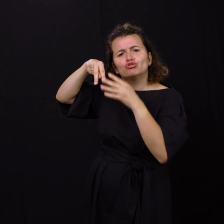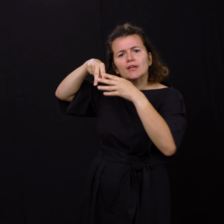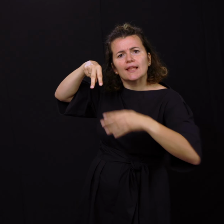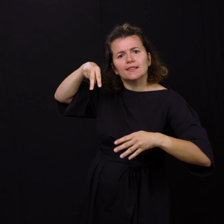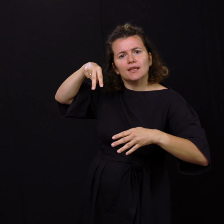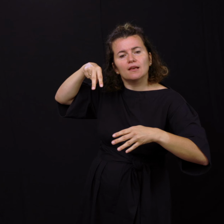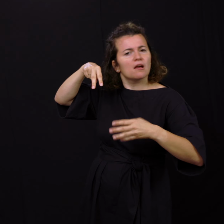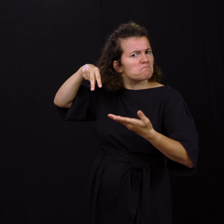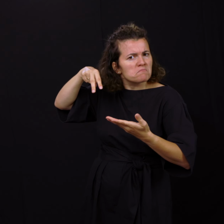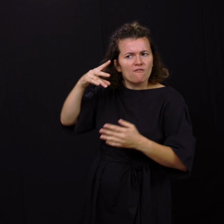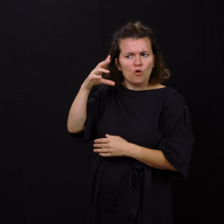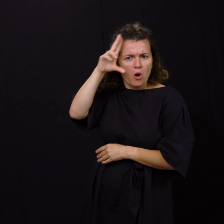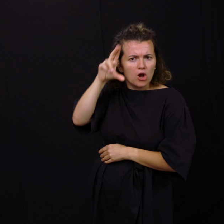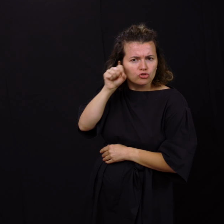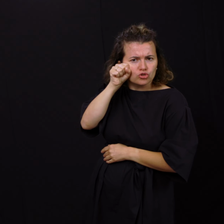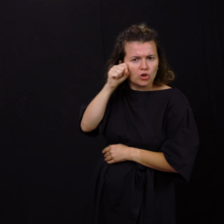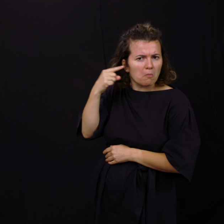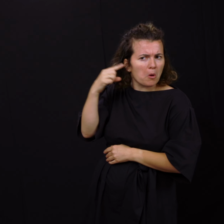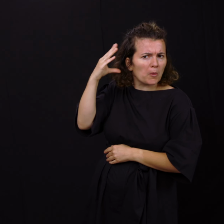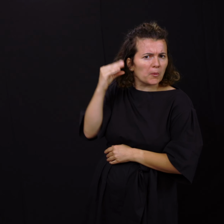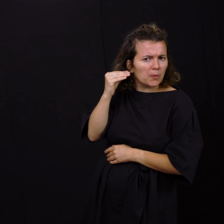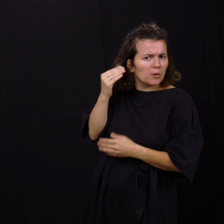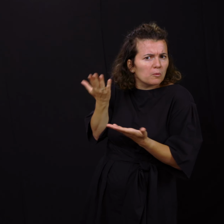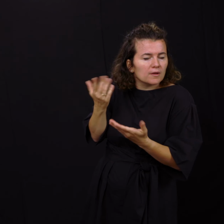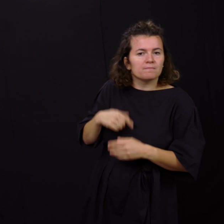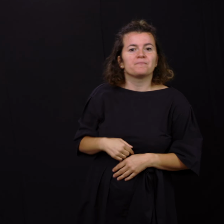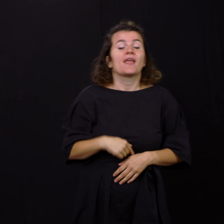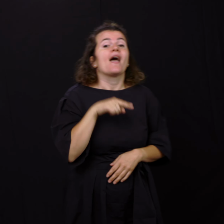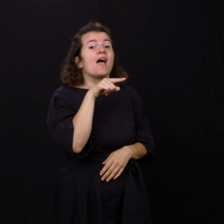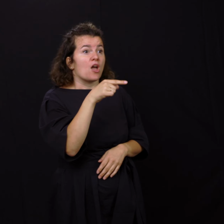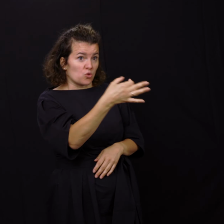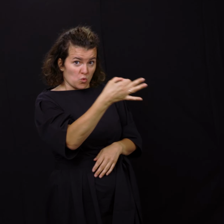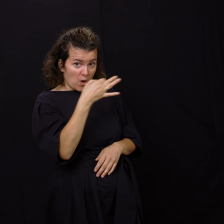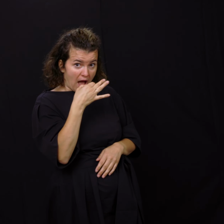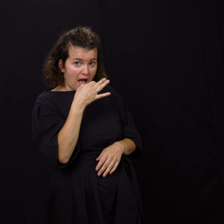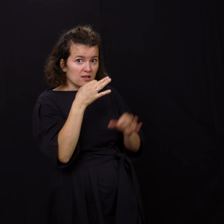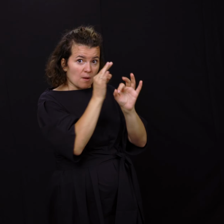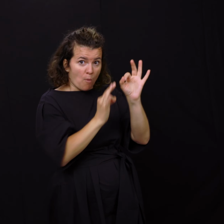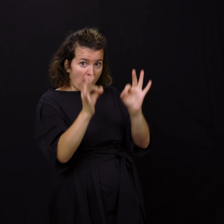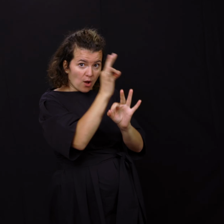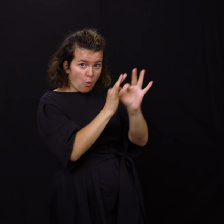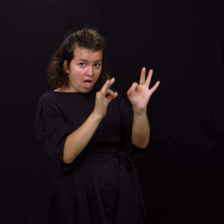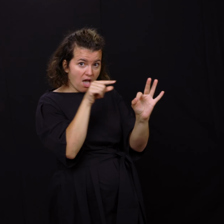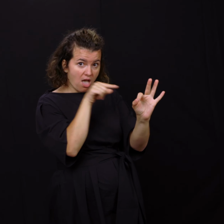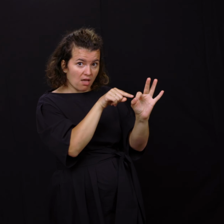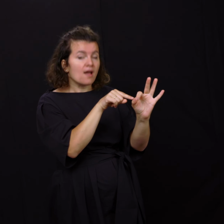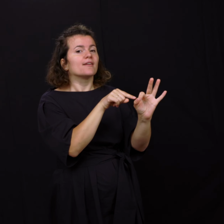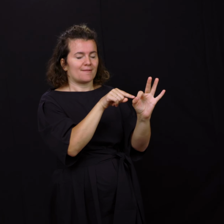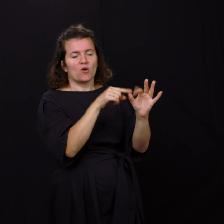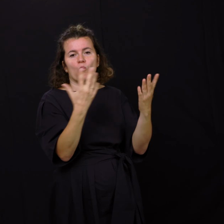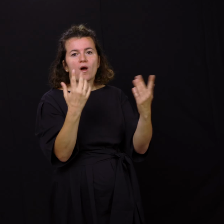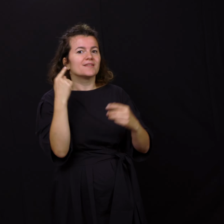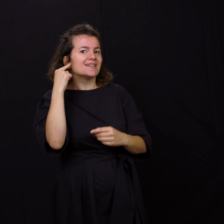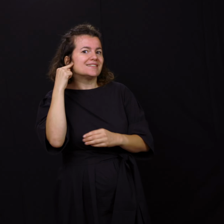syndrome? Well, the molecular background, if that is what you mean in Usher syndrome, is that the hair cells in